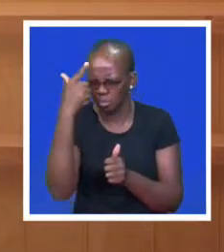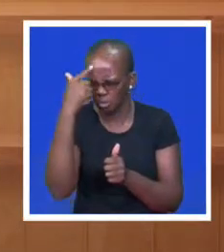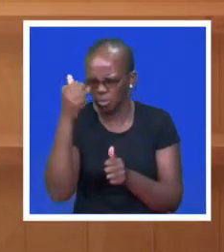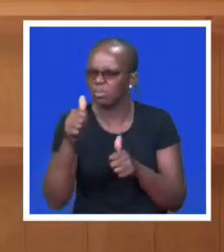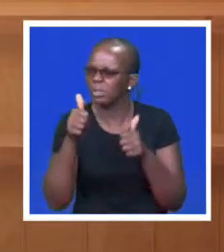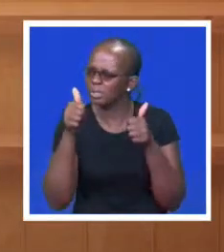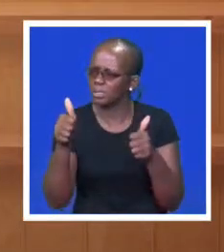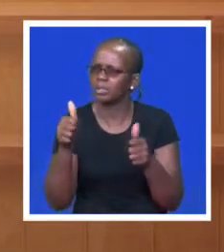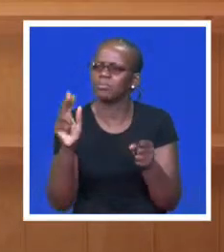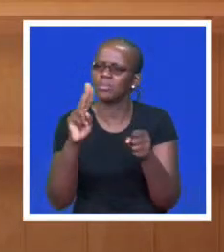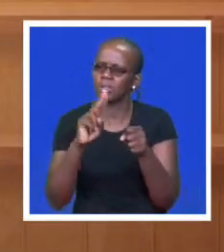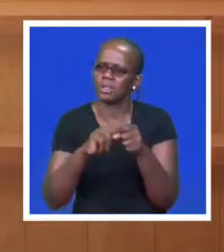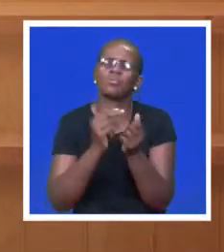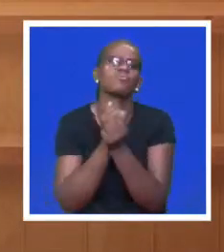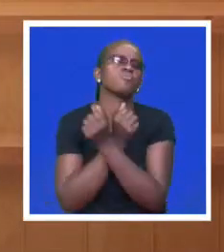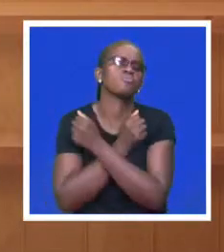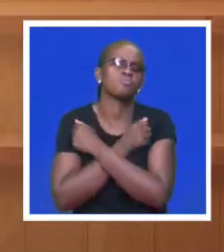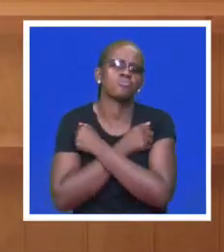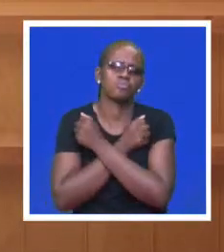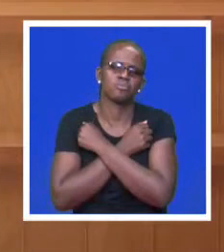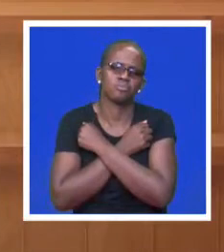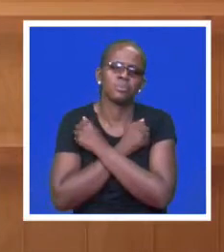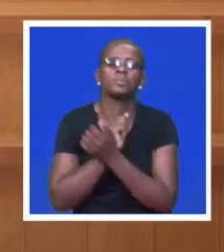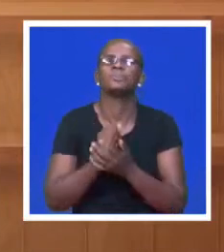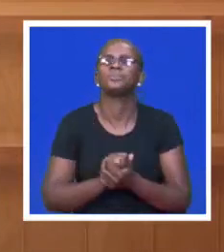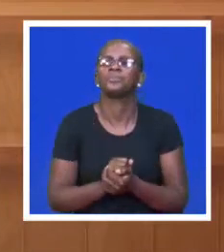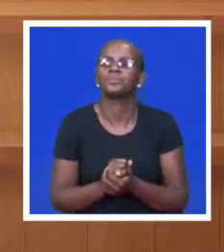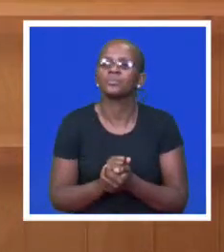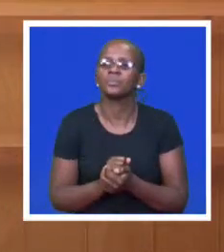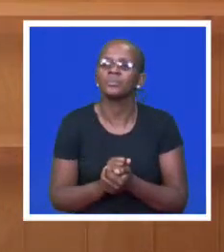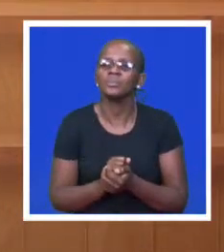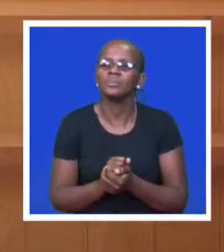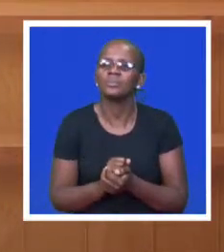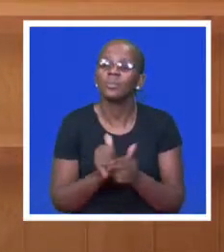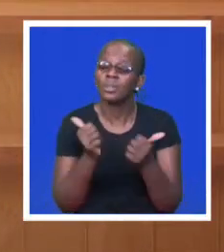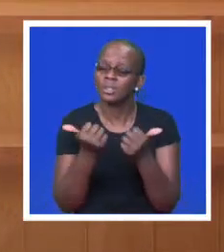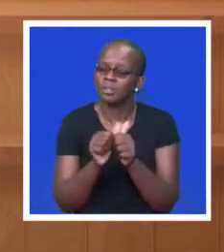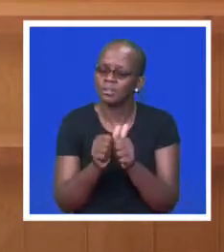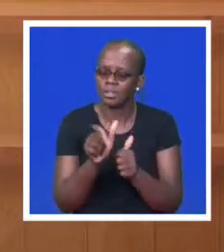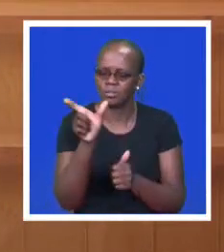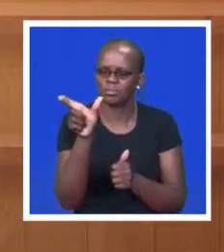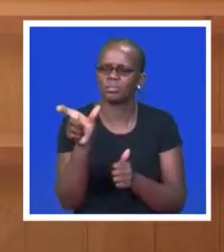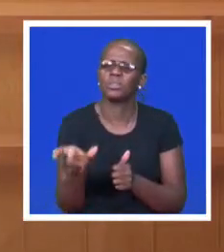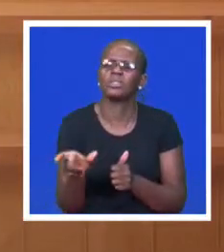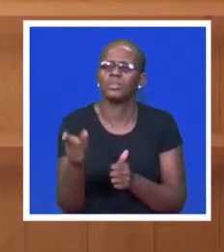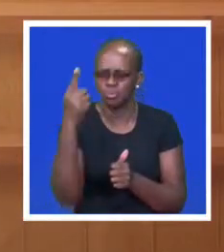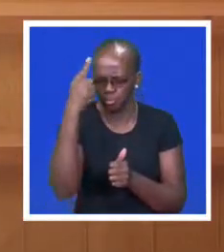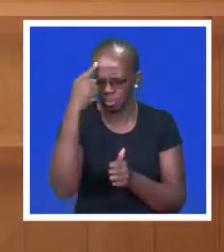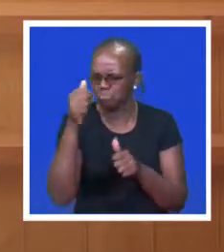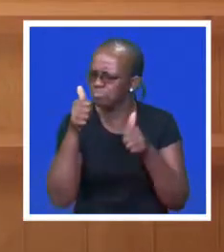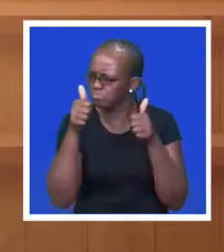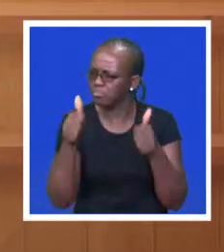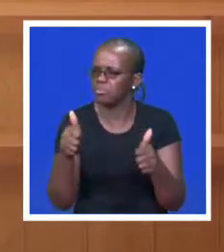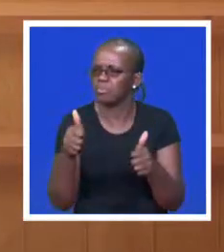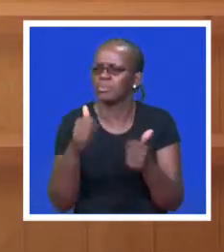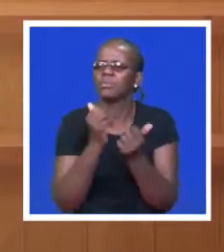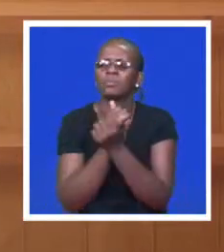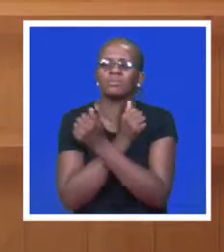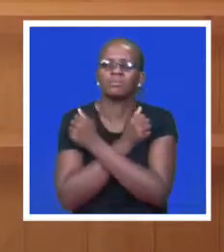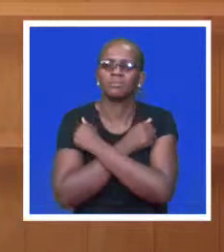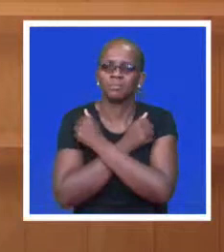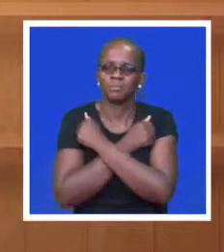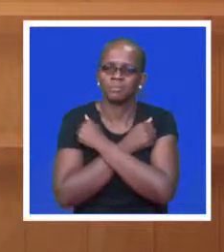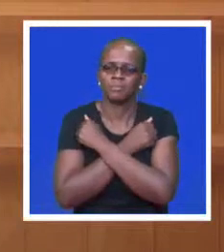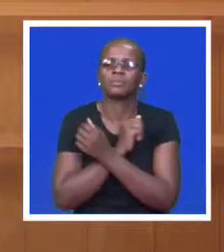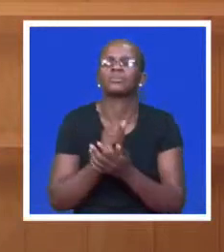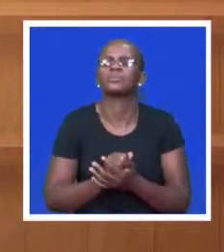and like. So a friend is a person you know well and like. Okay, let us move on to